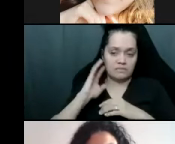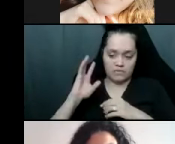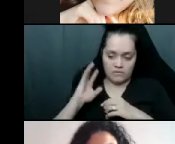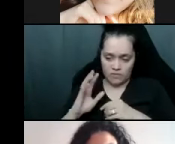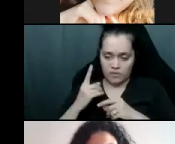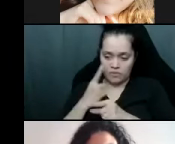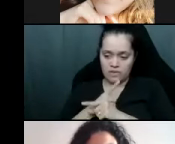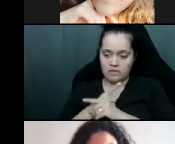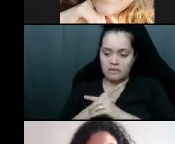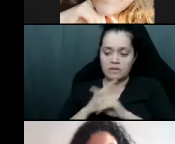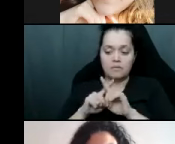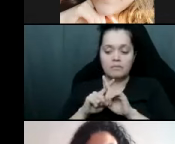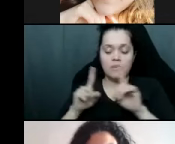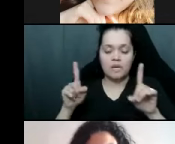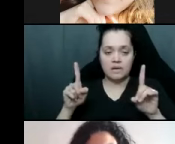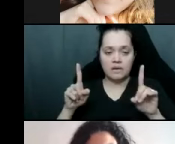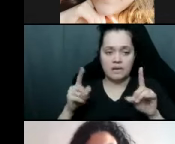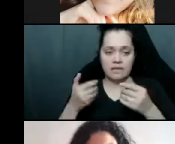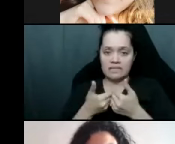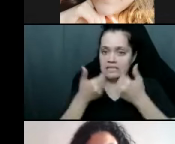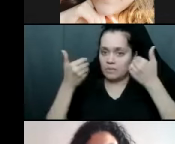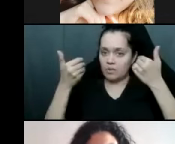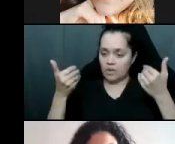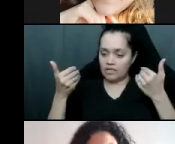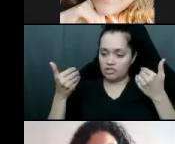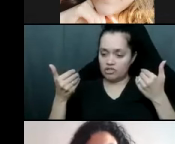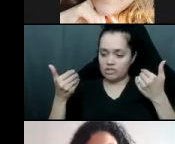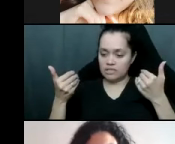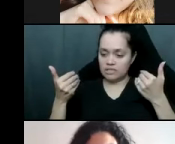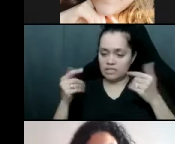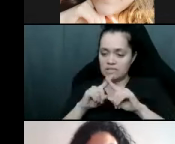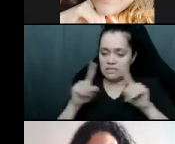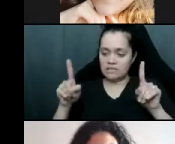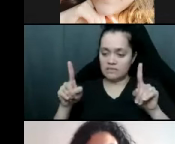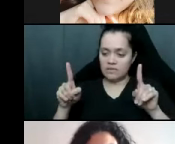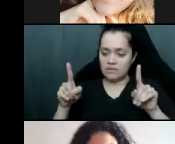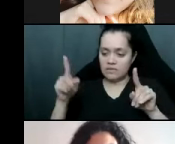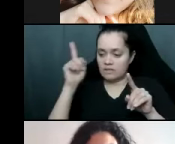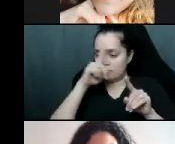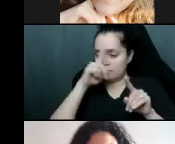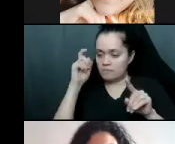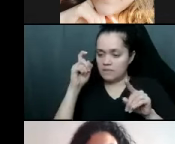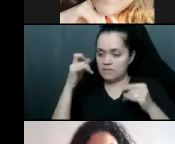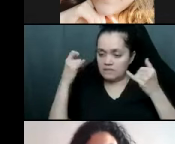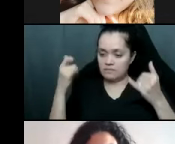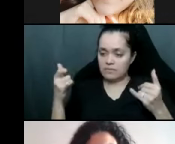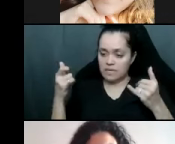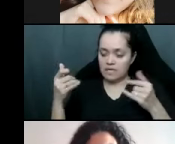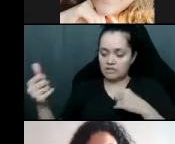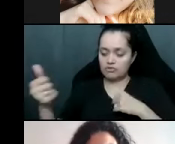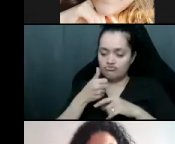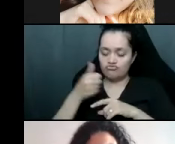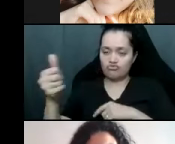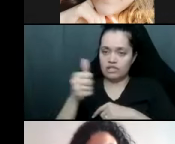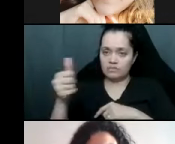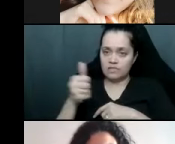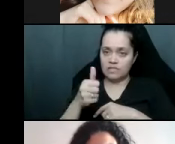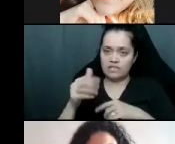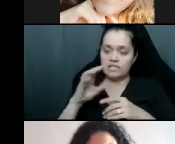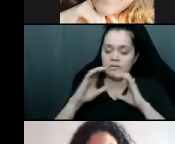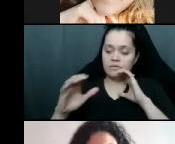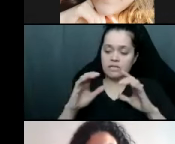right? But the separation is different because of modern transportation and modern